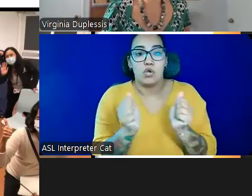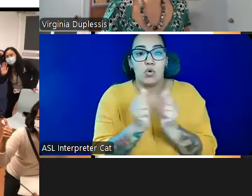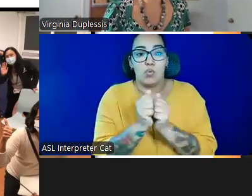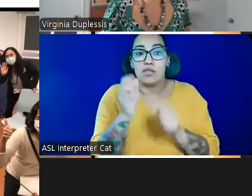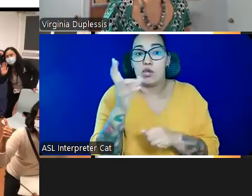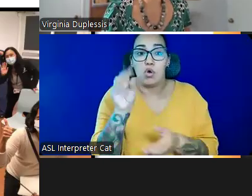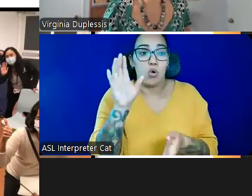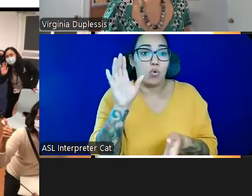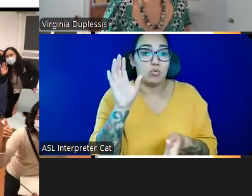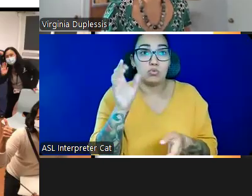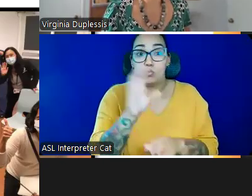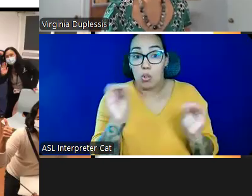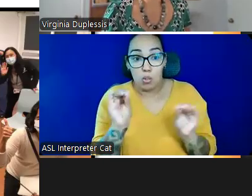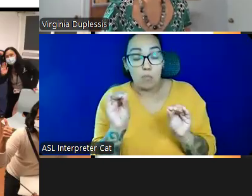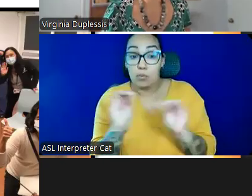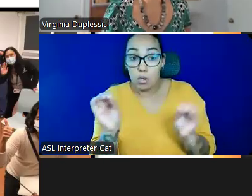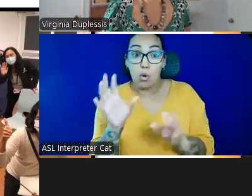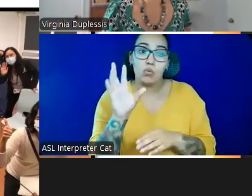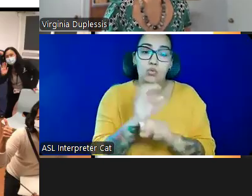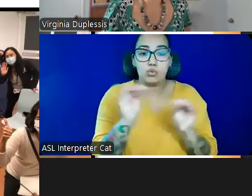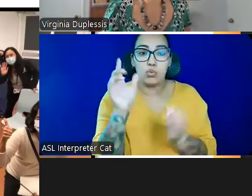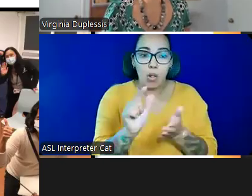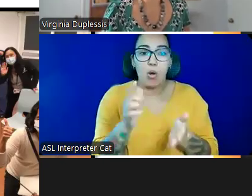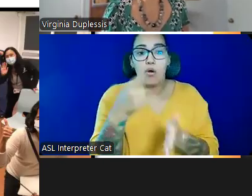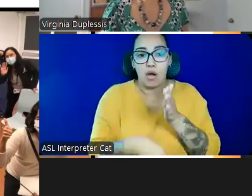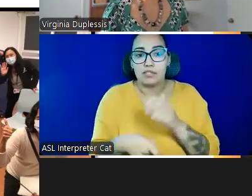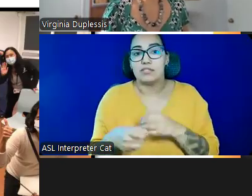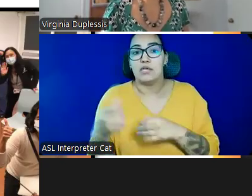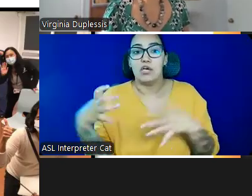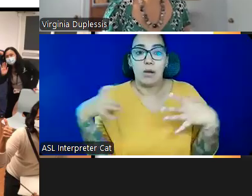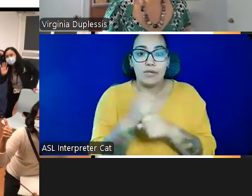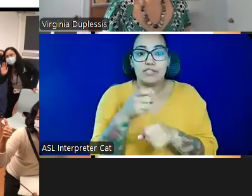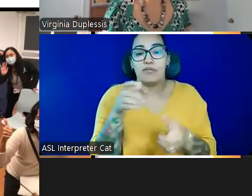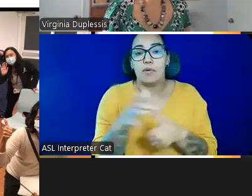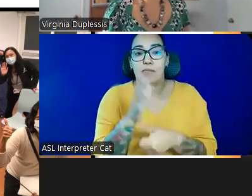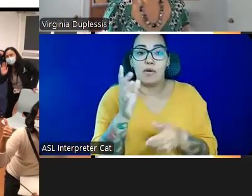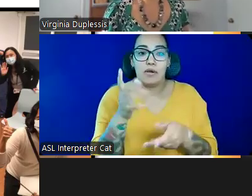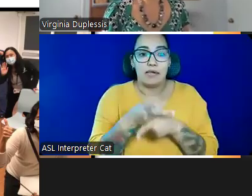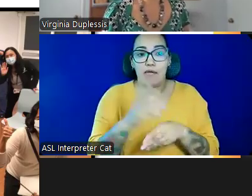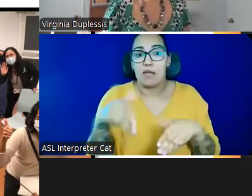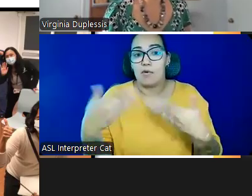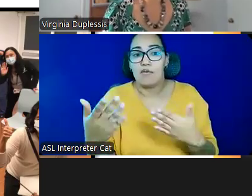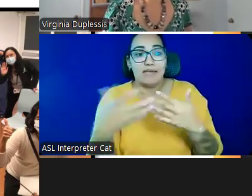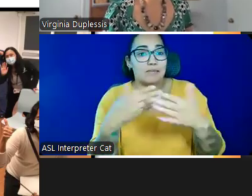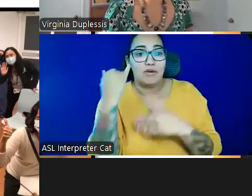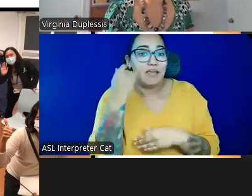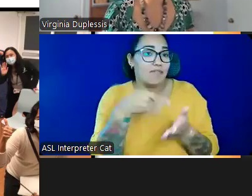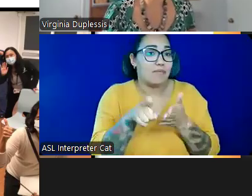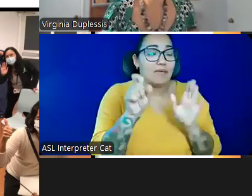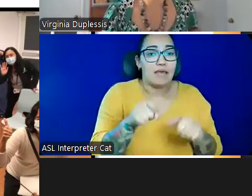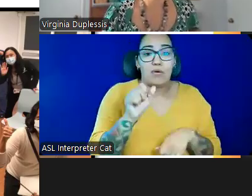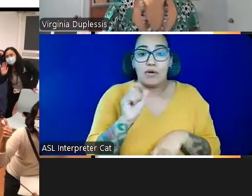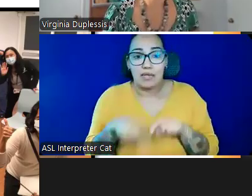healthcare services. They provide services regardless of patients' ability to pay and charge for services on a sliding